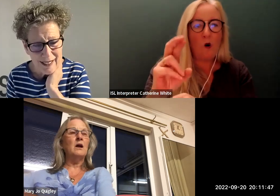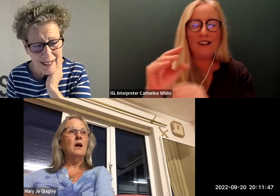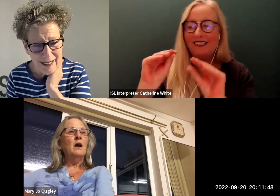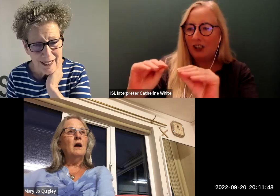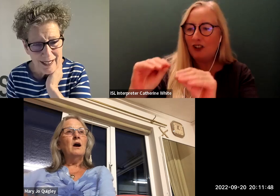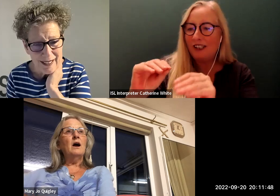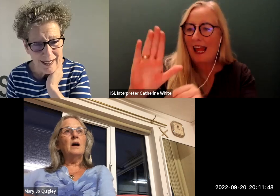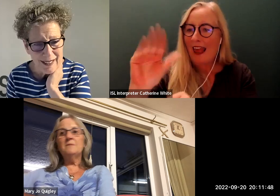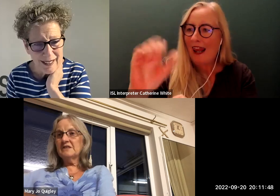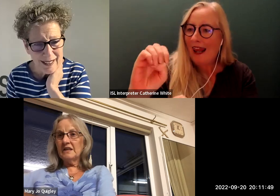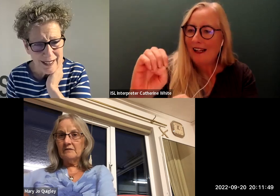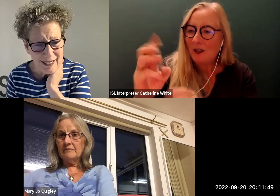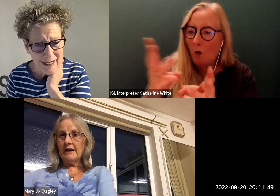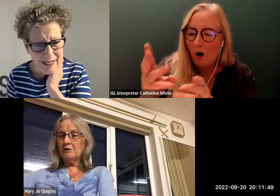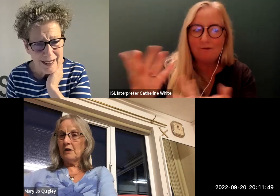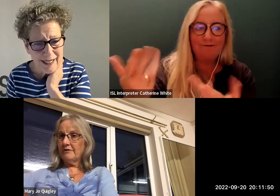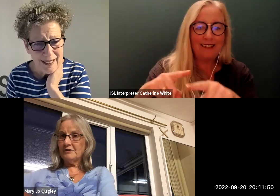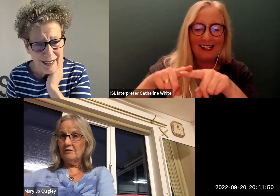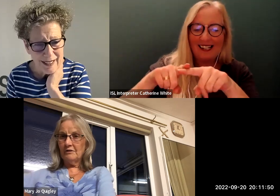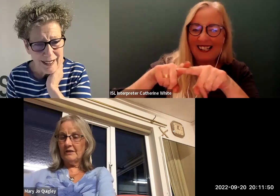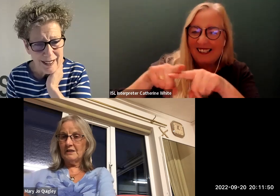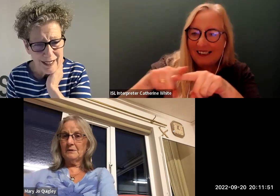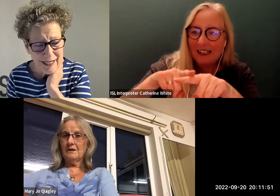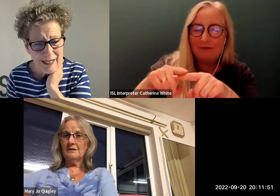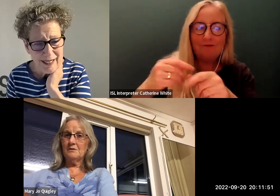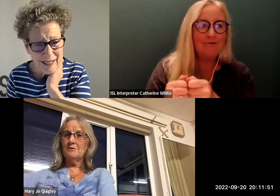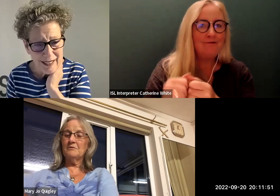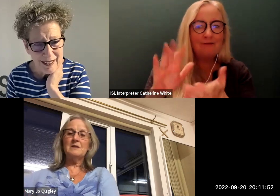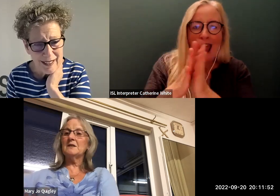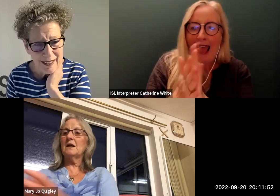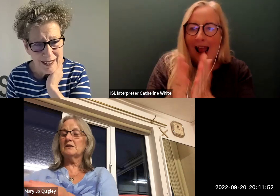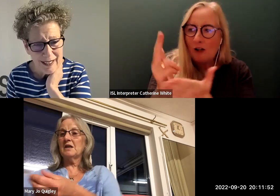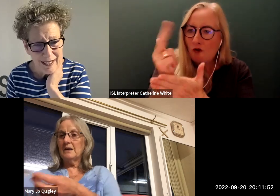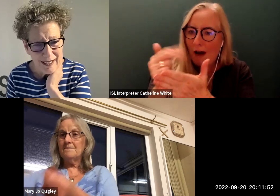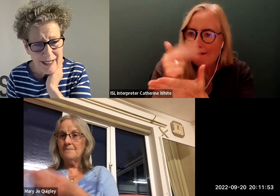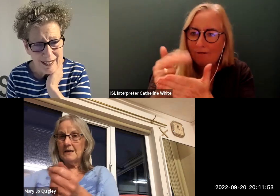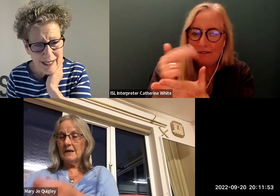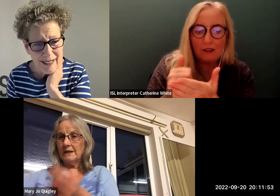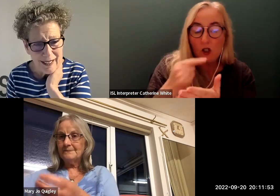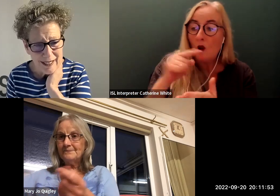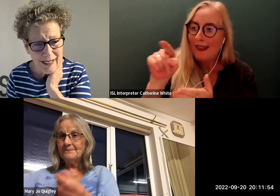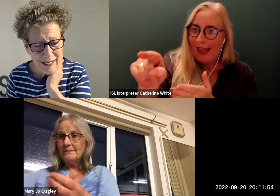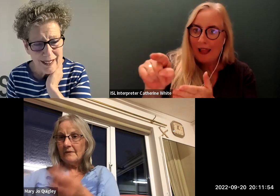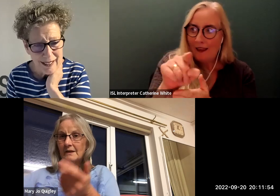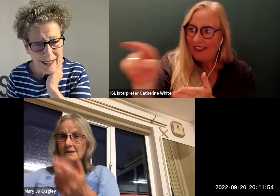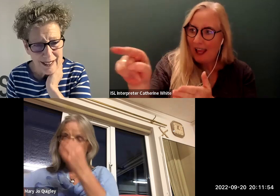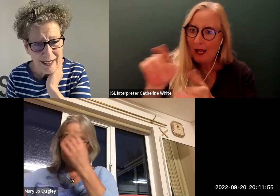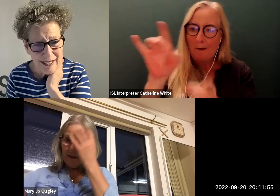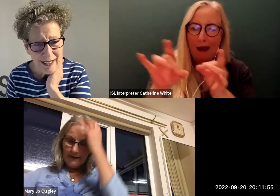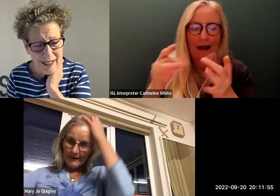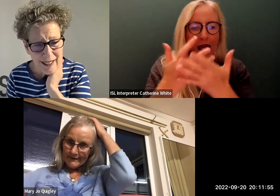or knitting, handcraft, all of that type of thing. So they spent a lot of time making